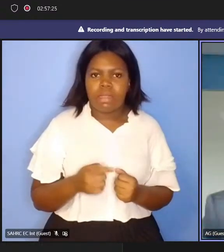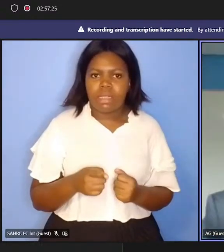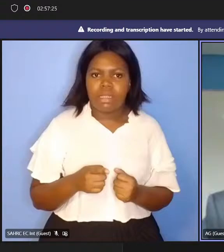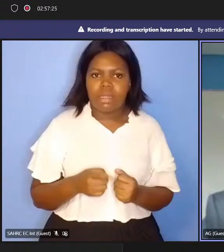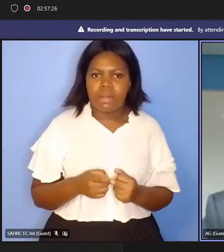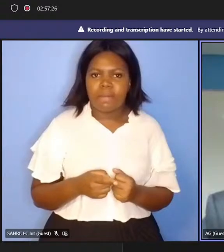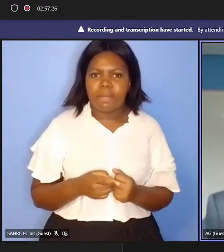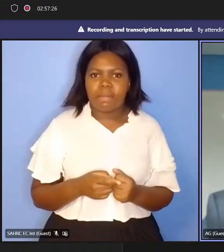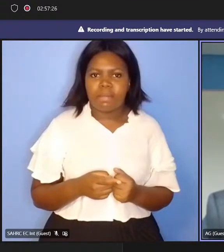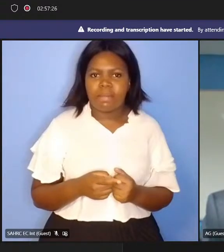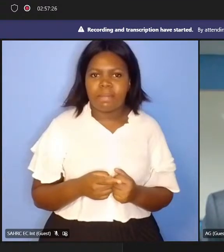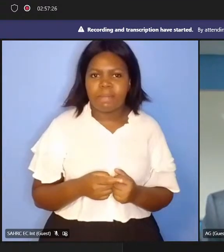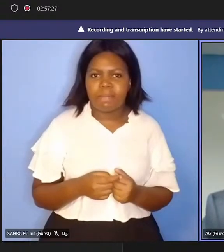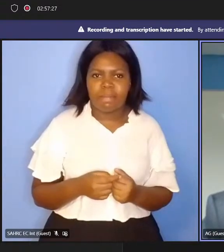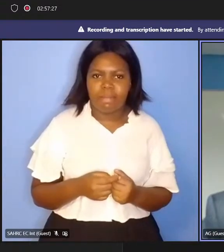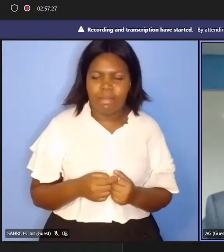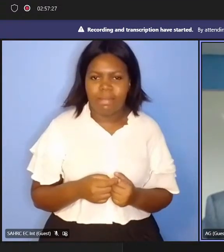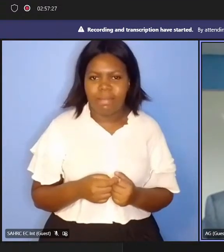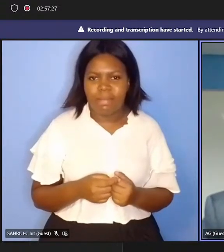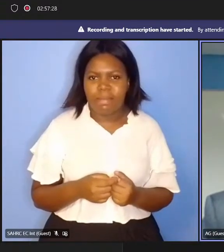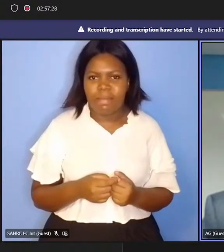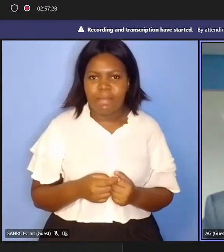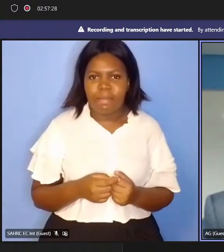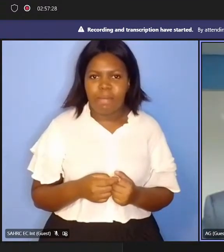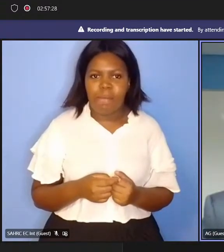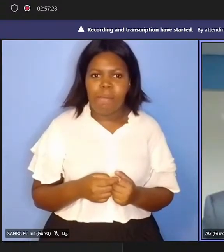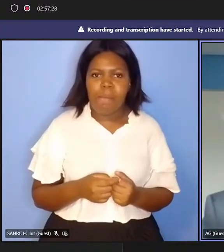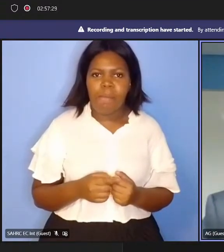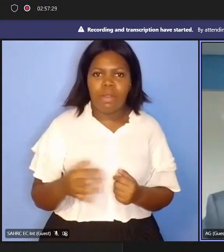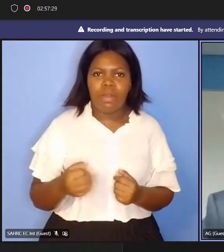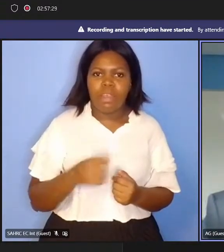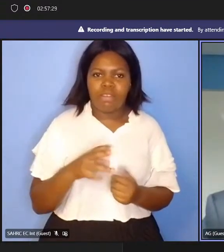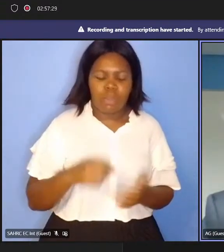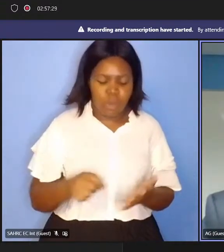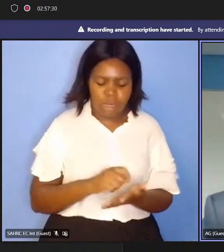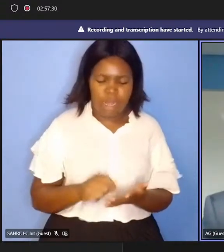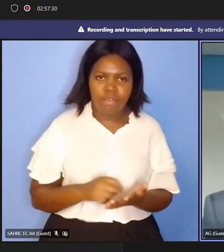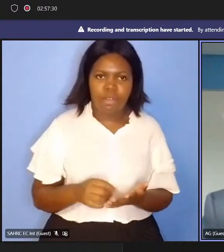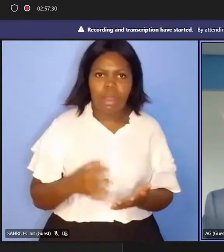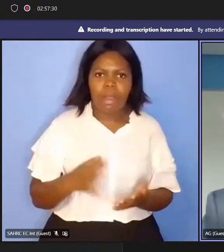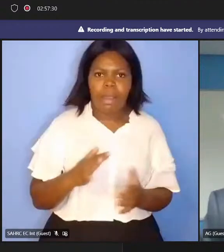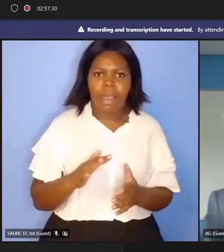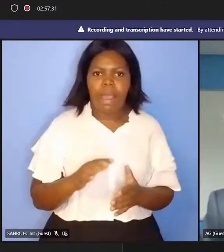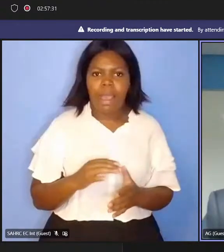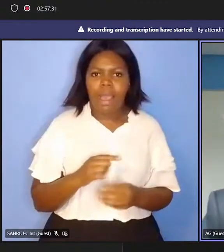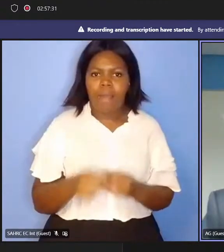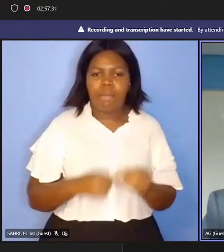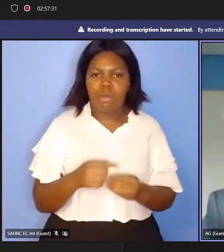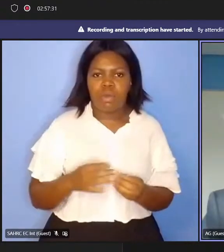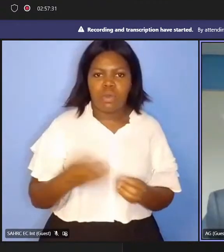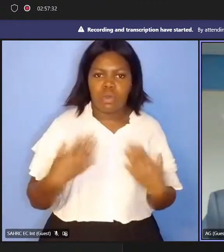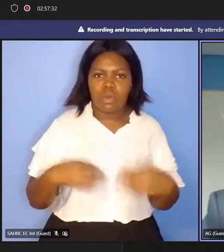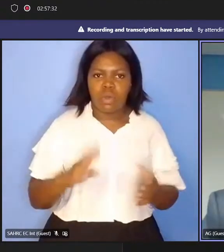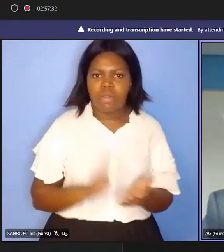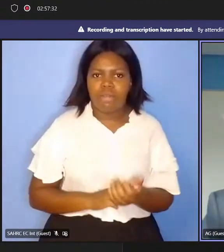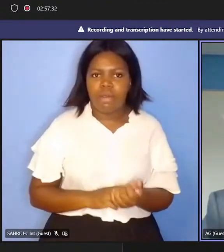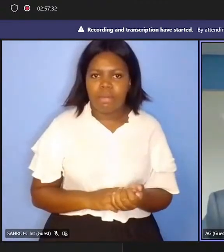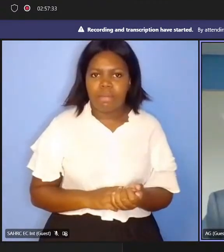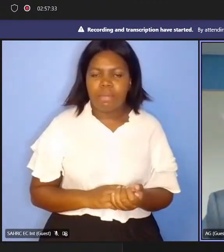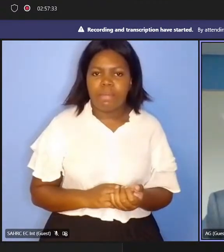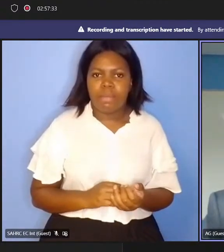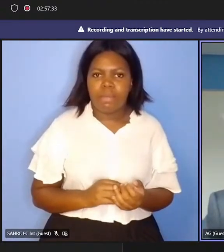pertaining to the draft national guidelines for school uniform. And this